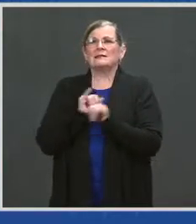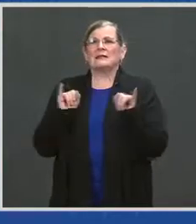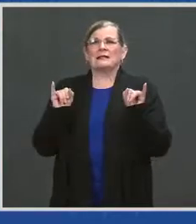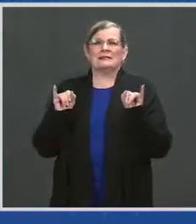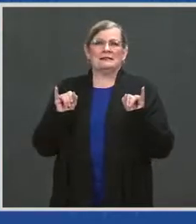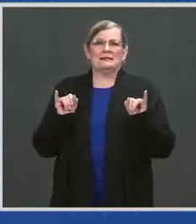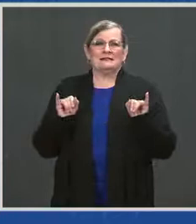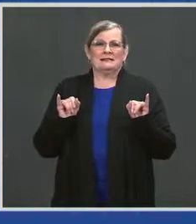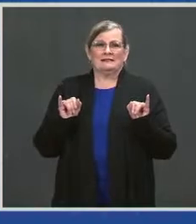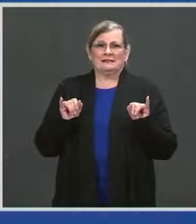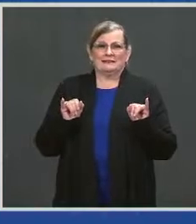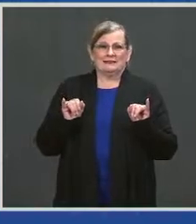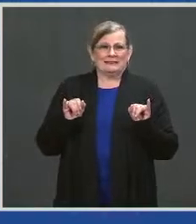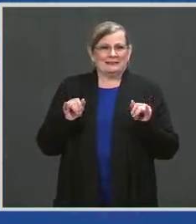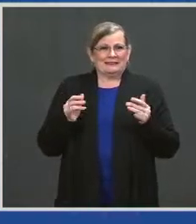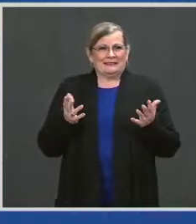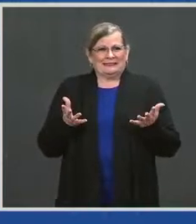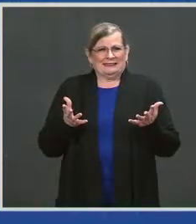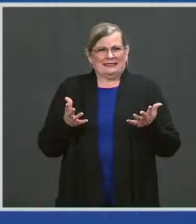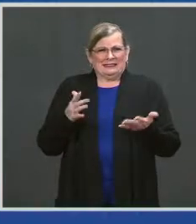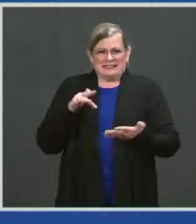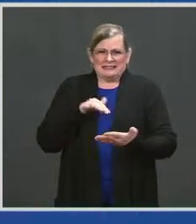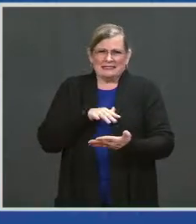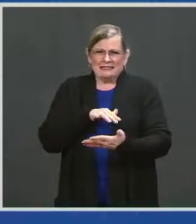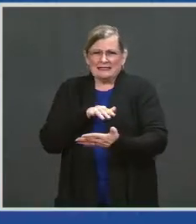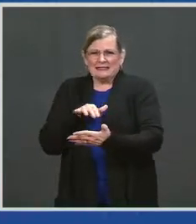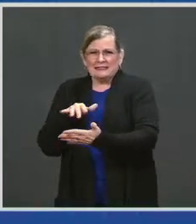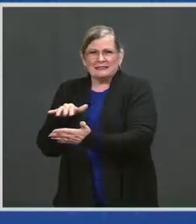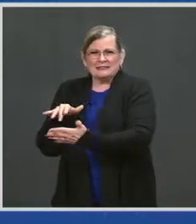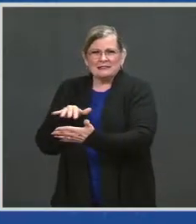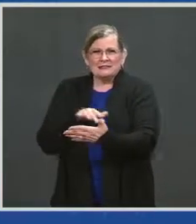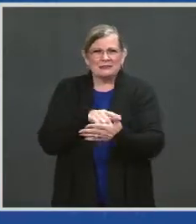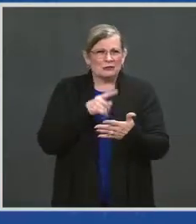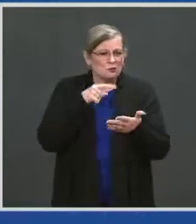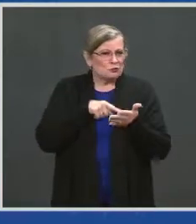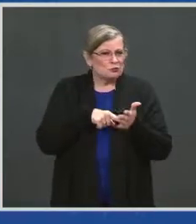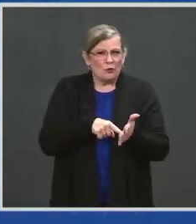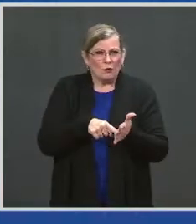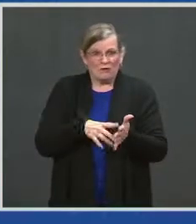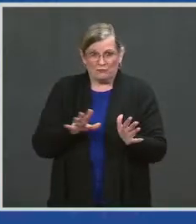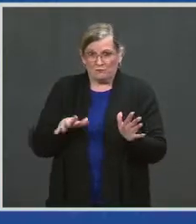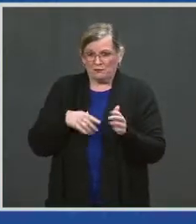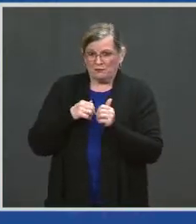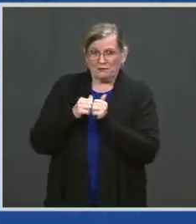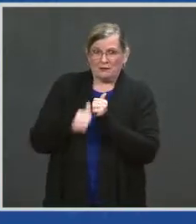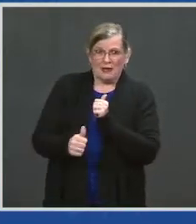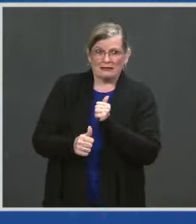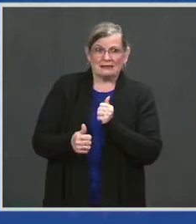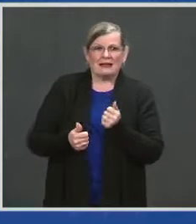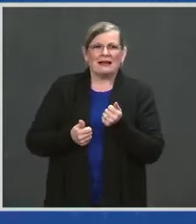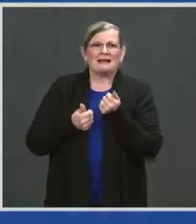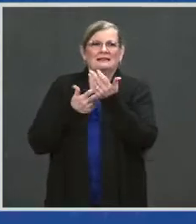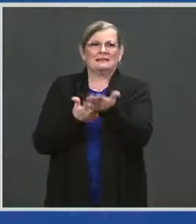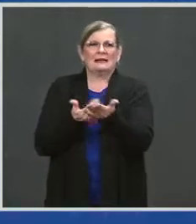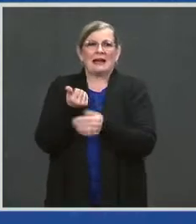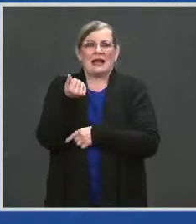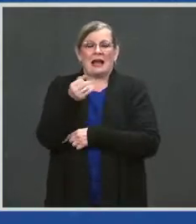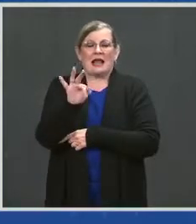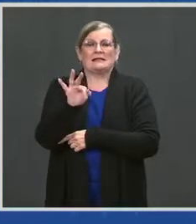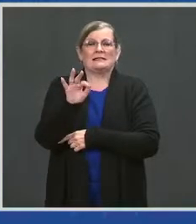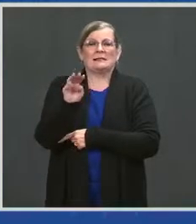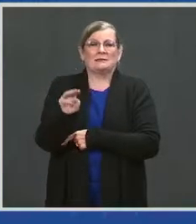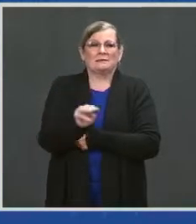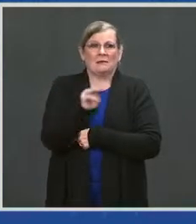will create 19 million jobs, good jobs, blue-collar jobs, jobs that pay